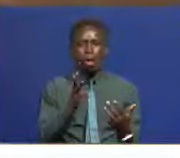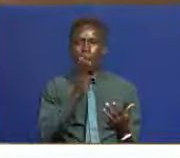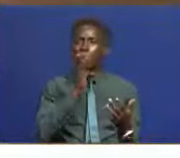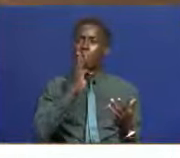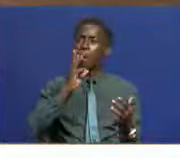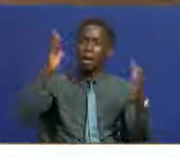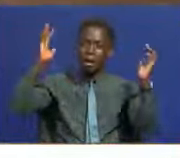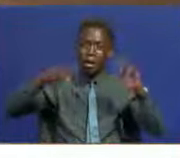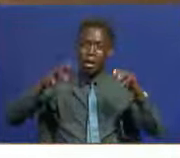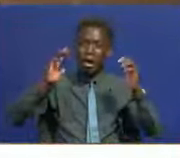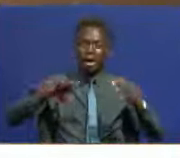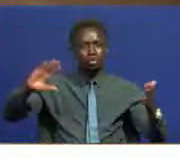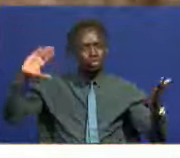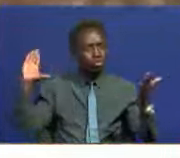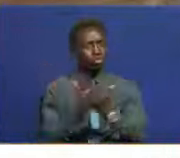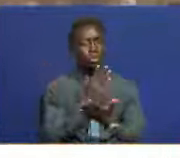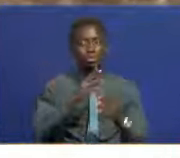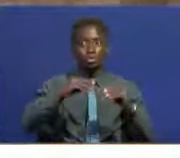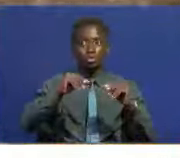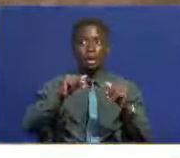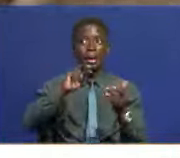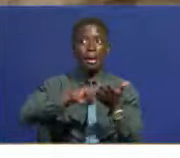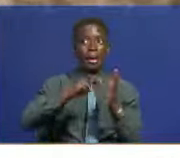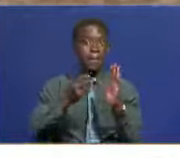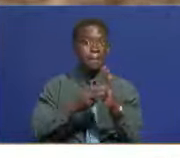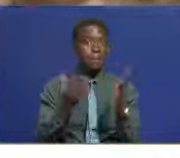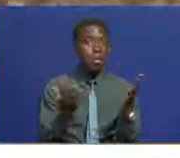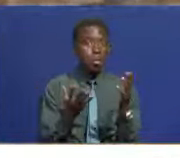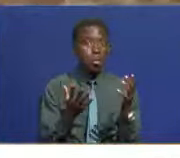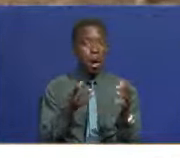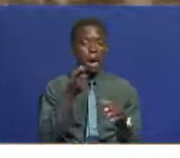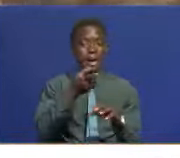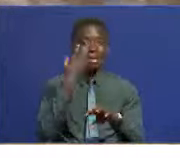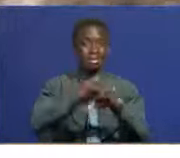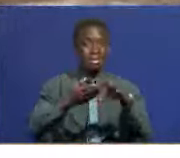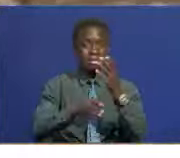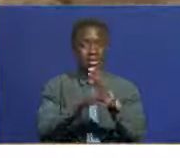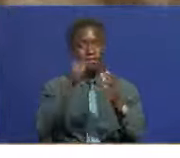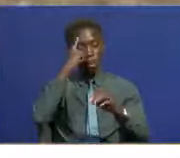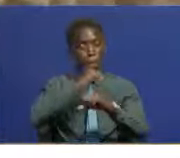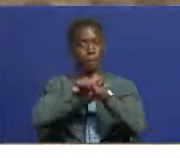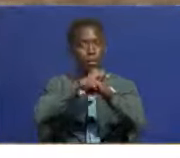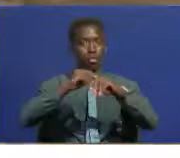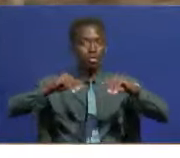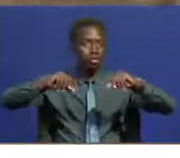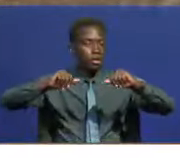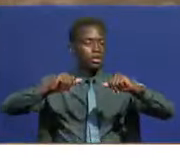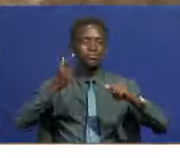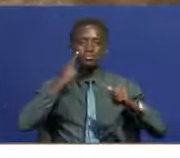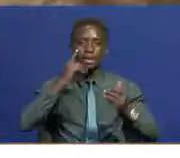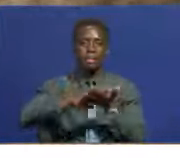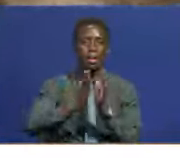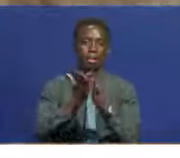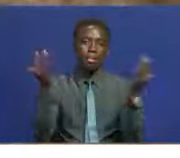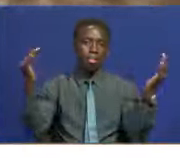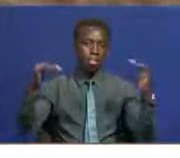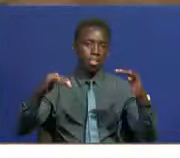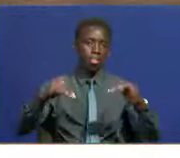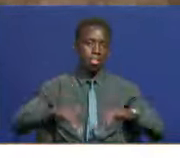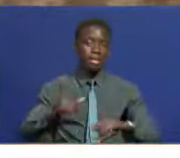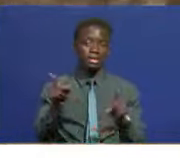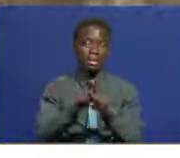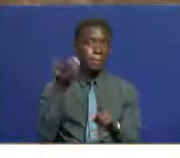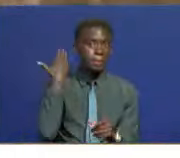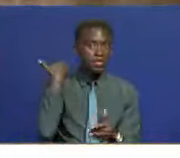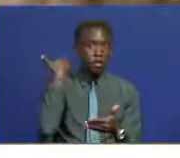eventually? Those skyscrapers will start sinking if they don't collapse immediately, depending on how the architecture of their buildings